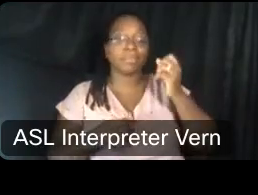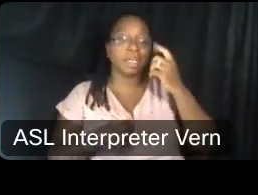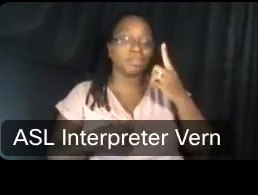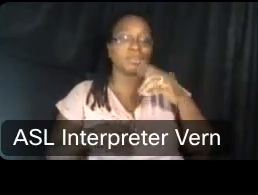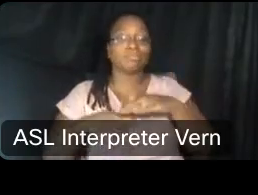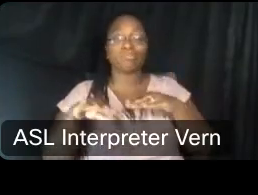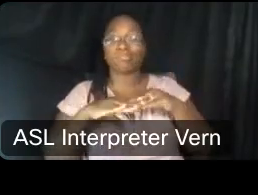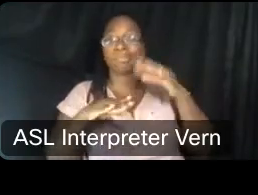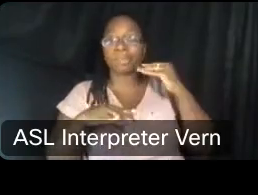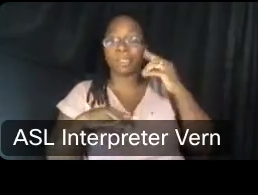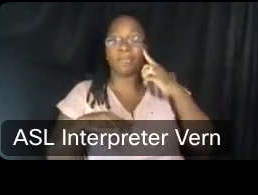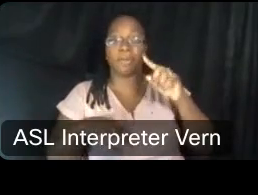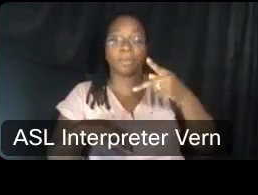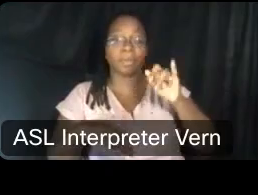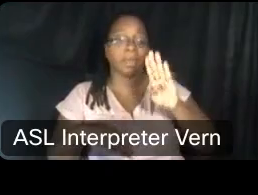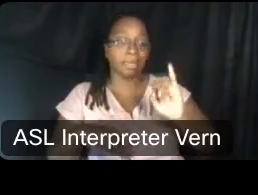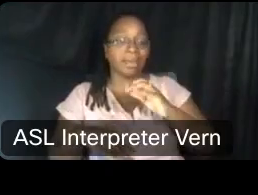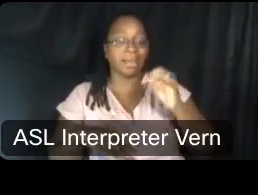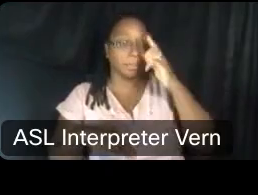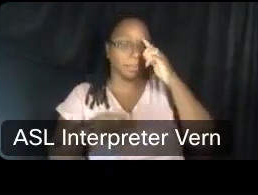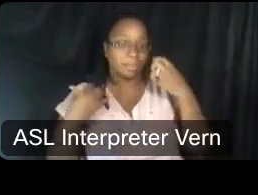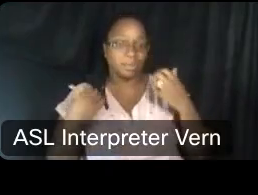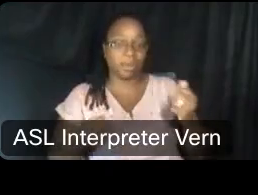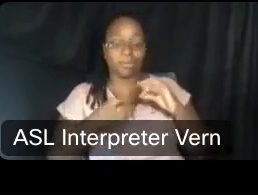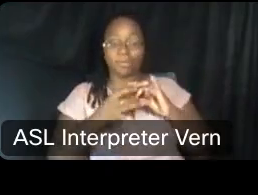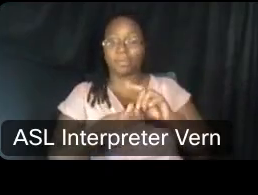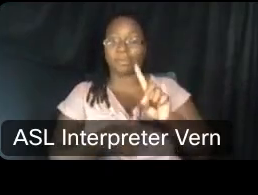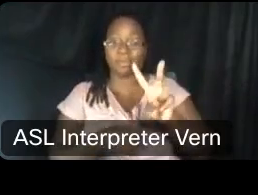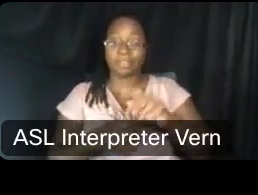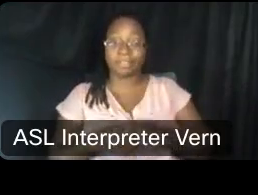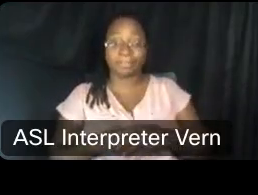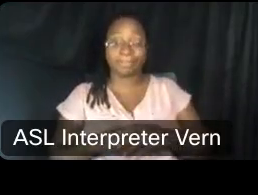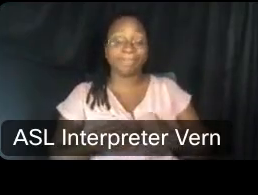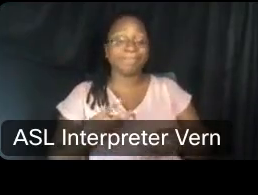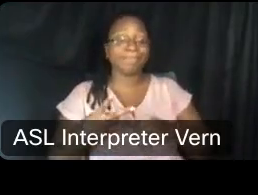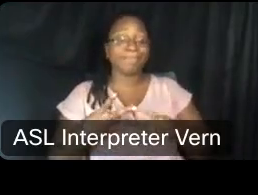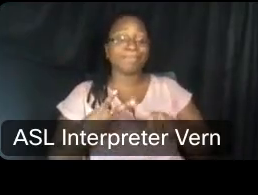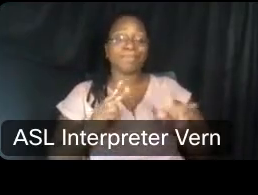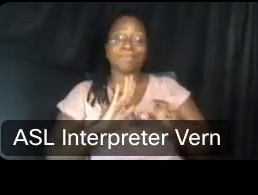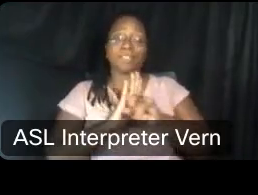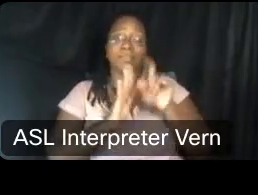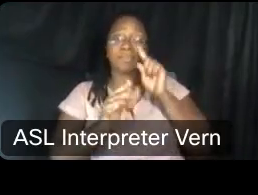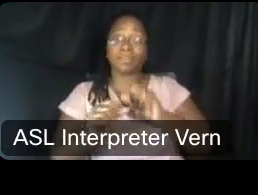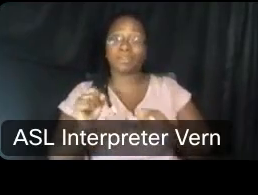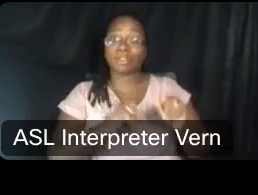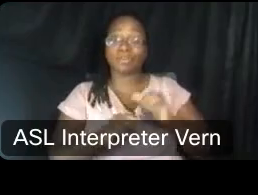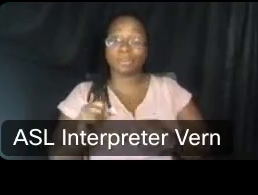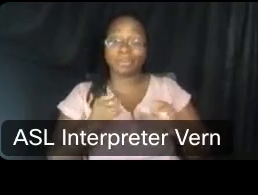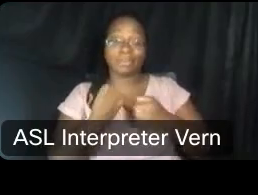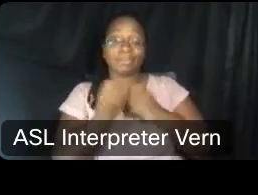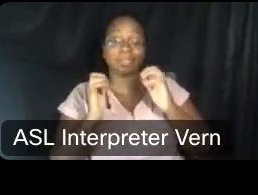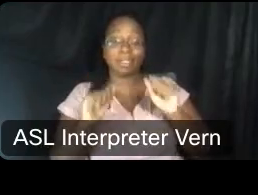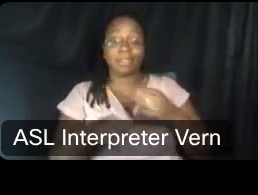brain injury and mental health in the context of domestic violence. Identify strategies that advocates can use to help